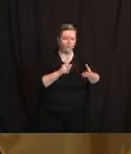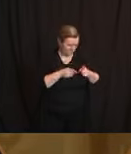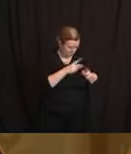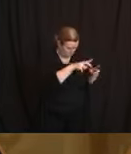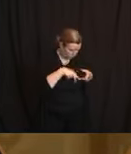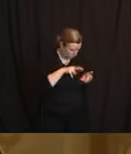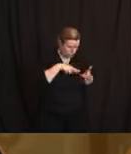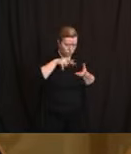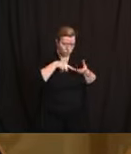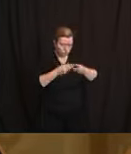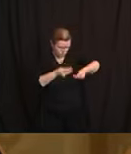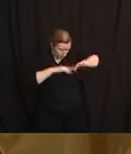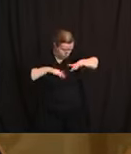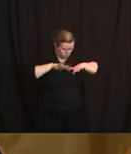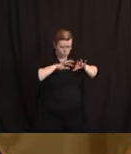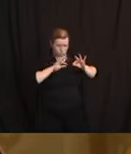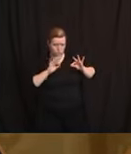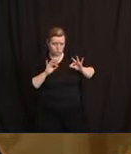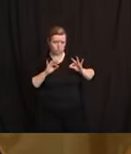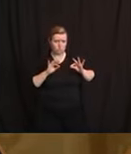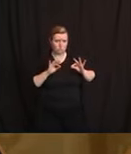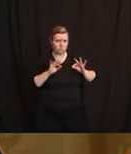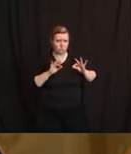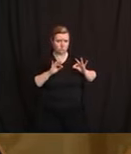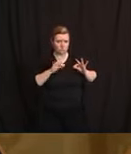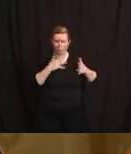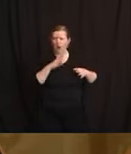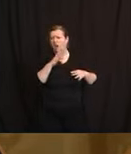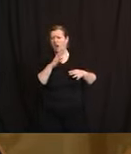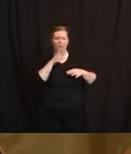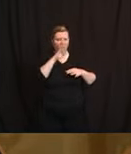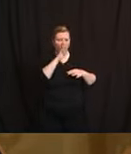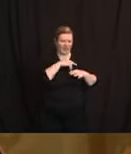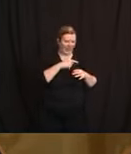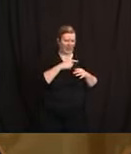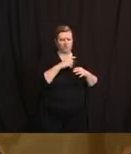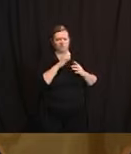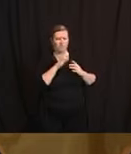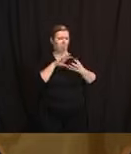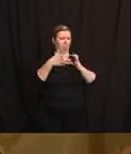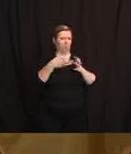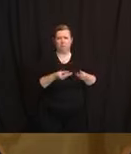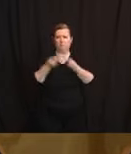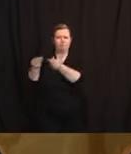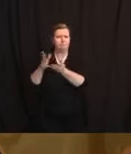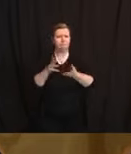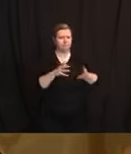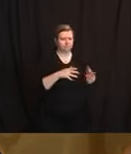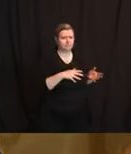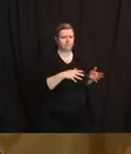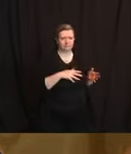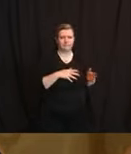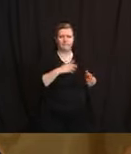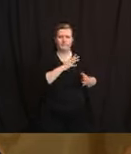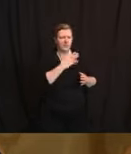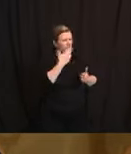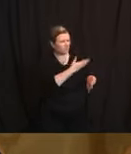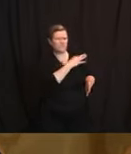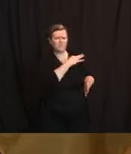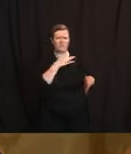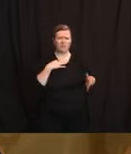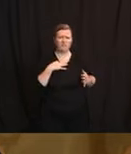equipment out to our first responders and healthcare workers. So just a huge thank you to you, Rob, and to your staff there. And just